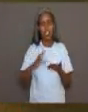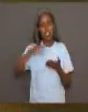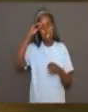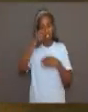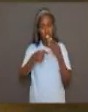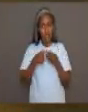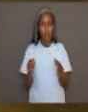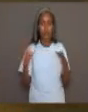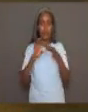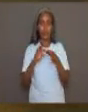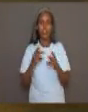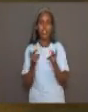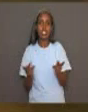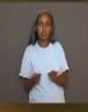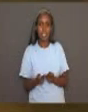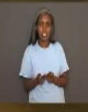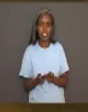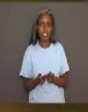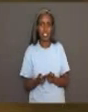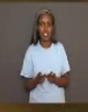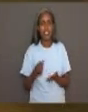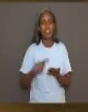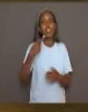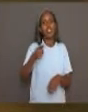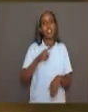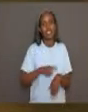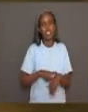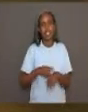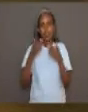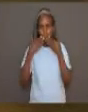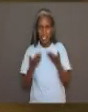have enjoyed learning about coordinate space.